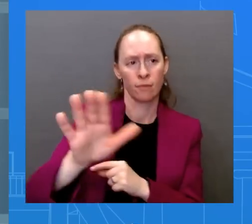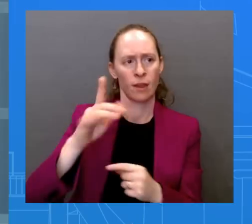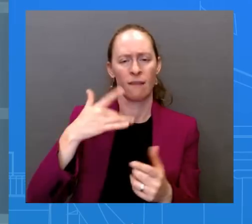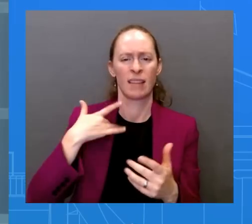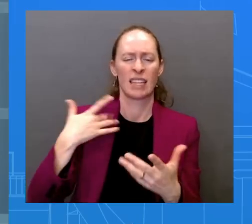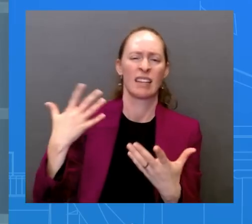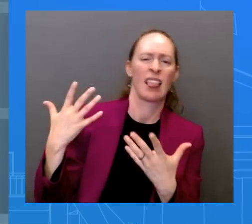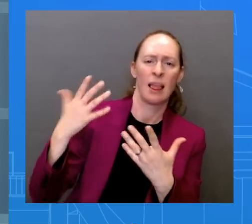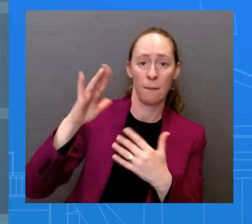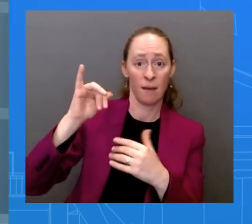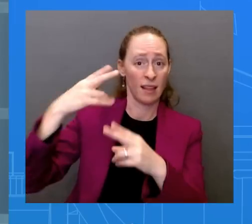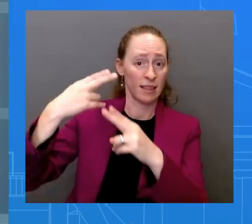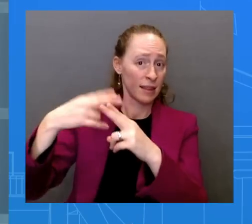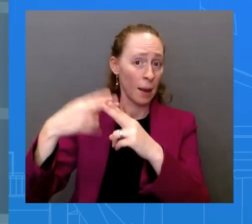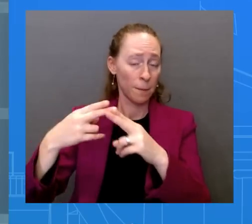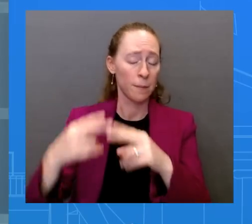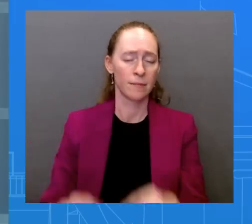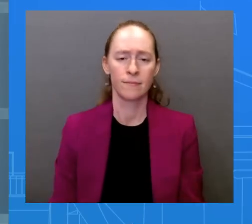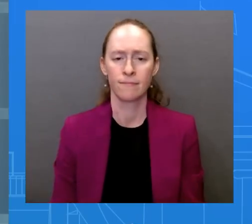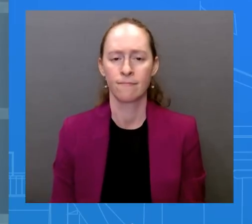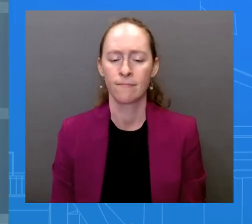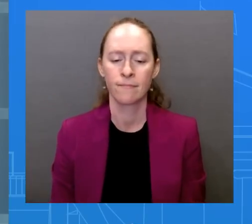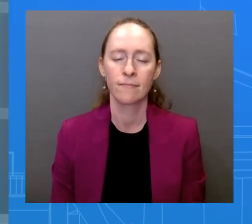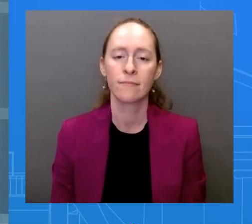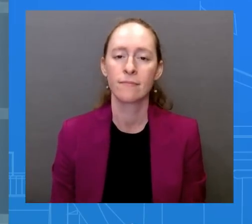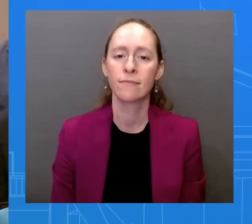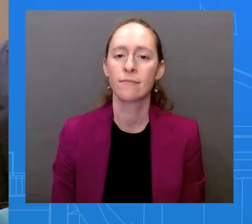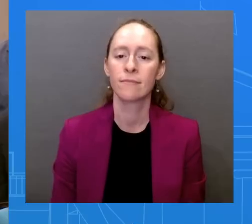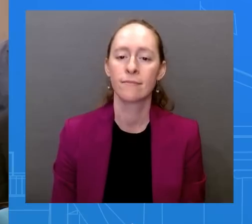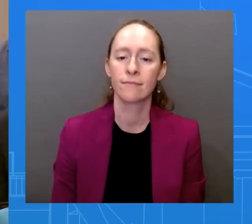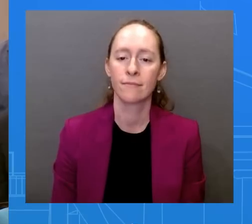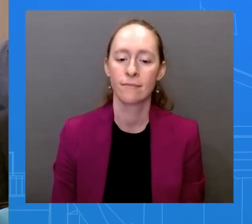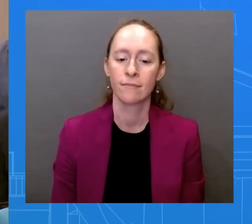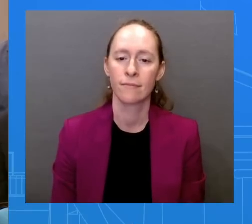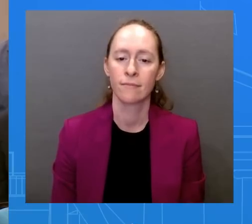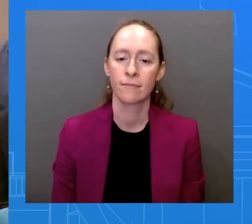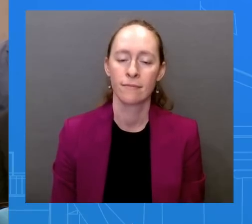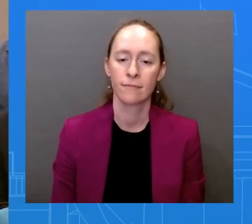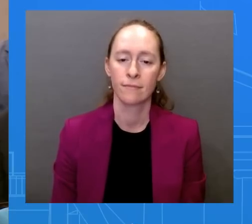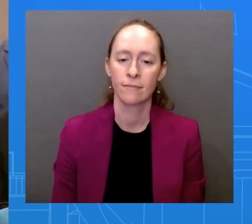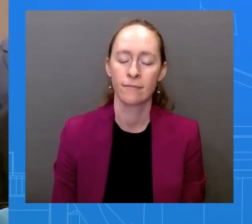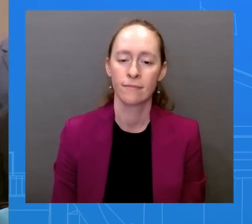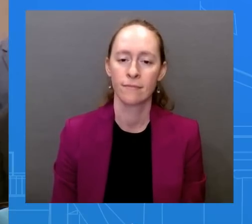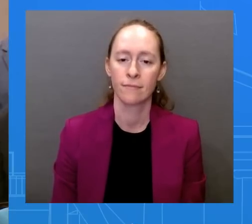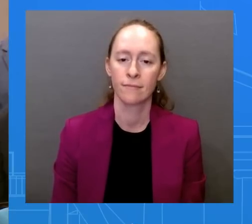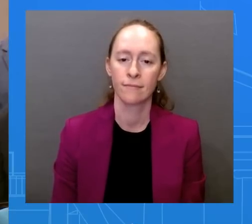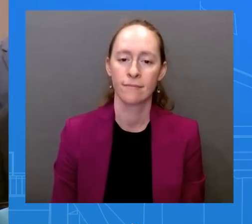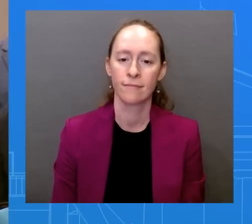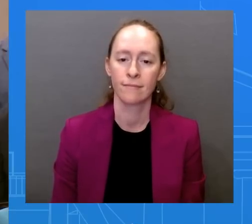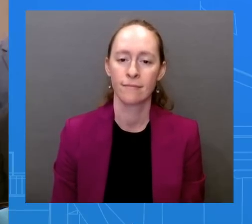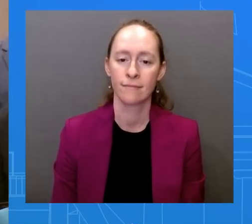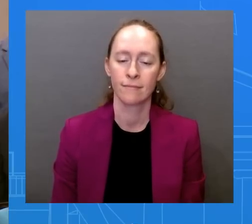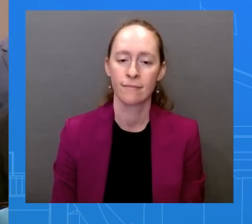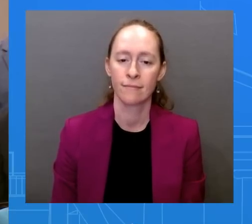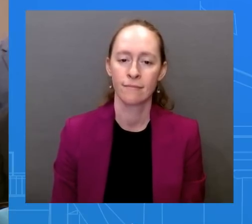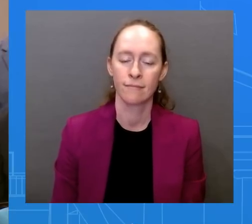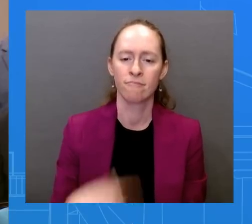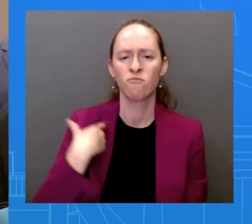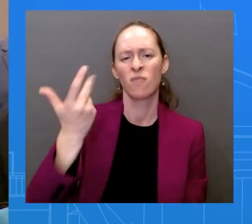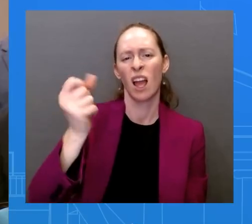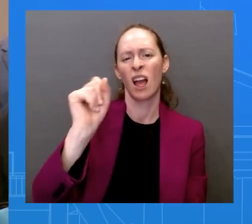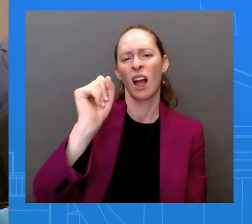Thank you, Karine. Two questions. One on Italy. How do you foresee future